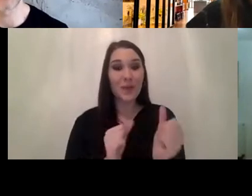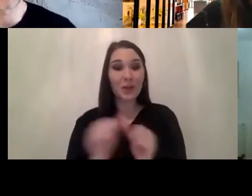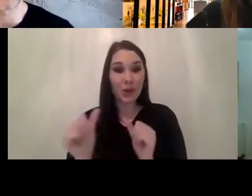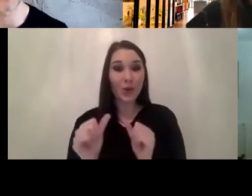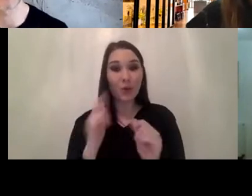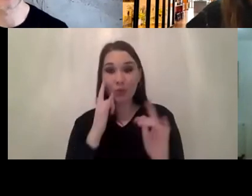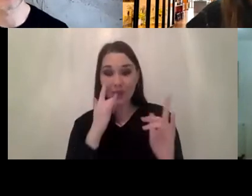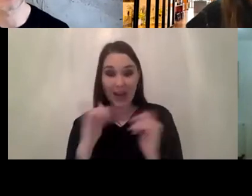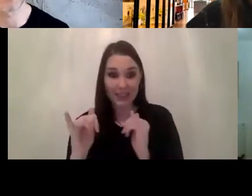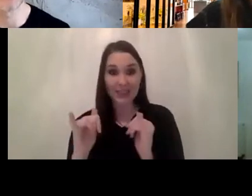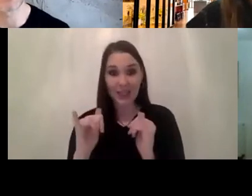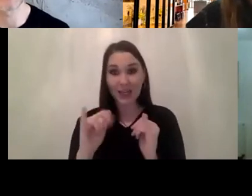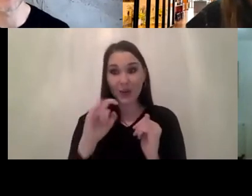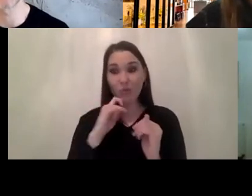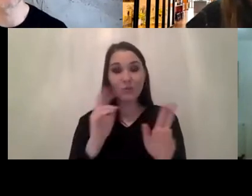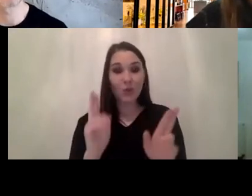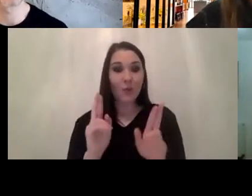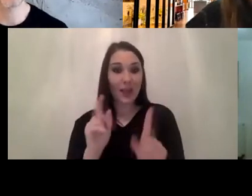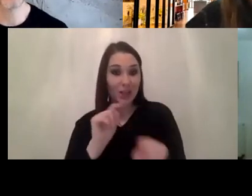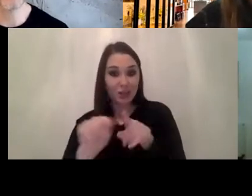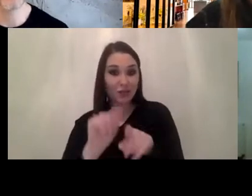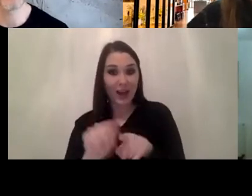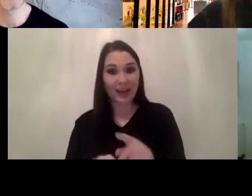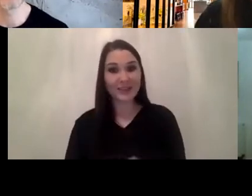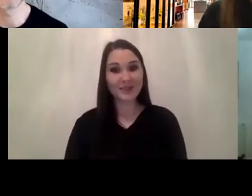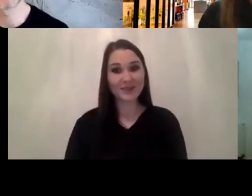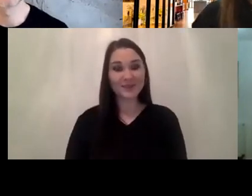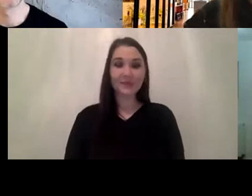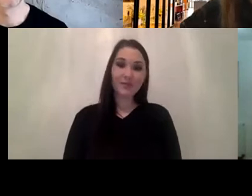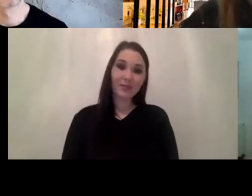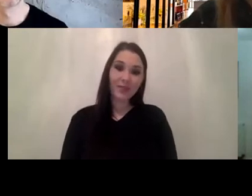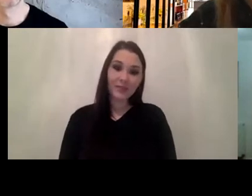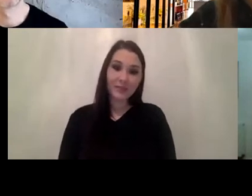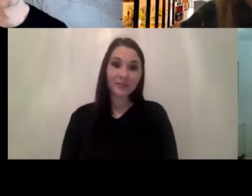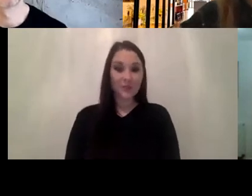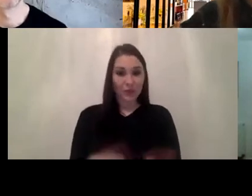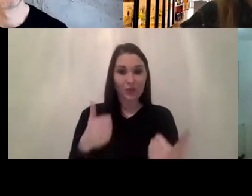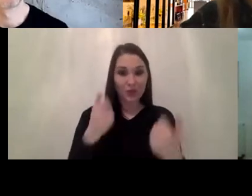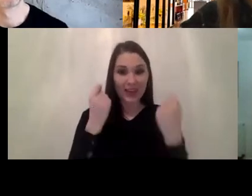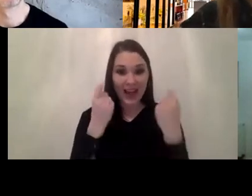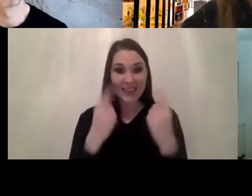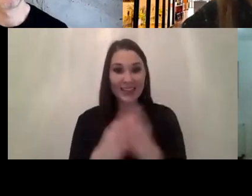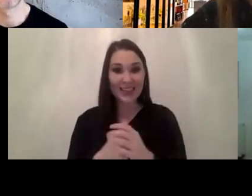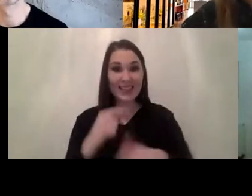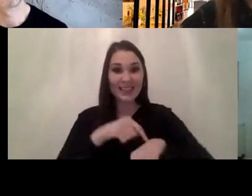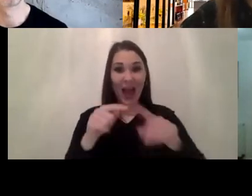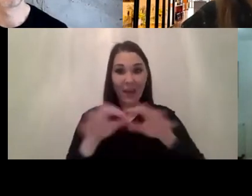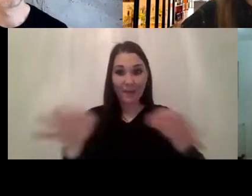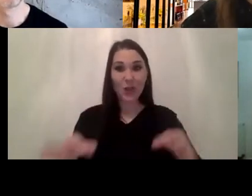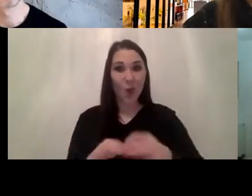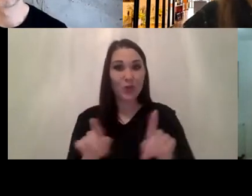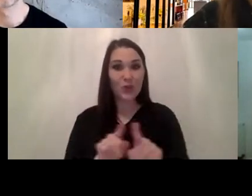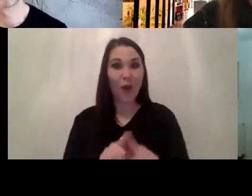testing out, and we're gonna hopefully keep trying. That sounds like an awesome idea, especially for different time zones, isn't it?